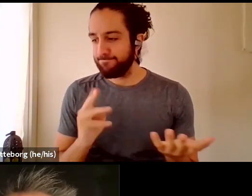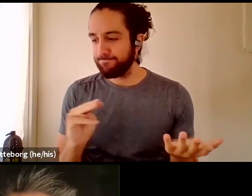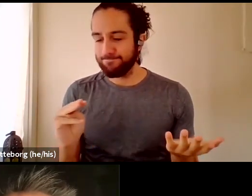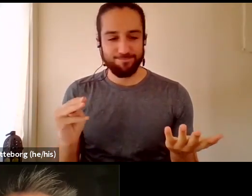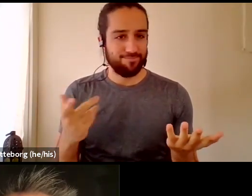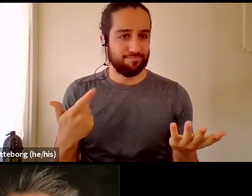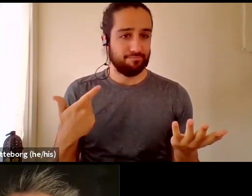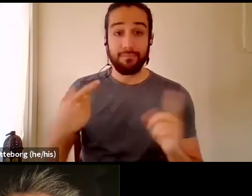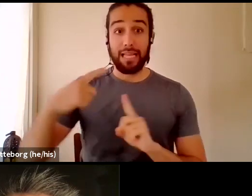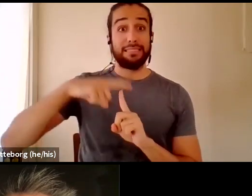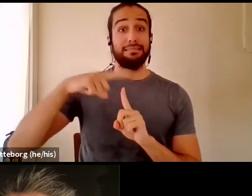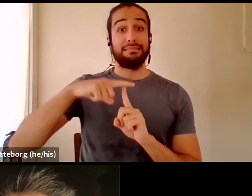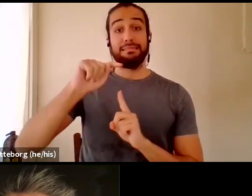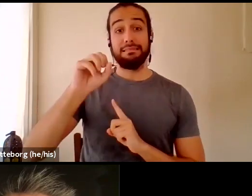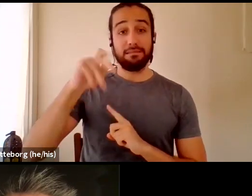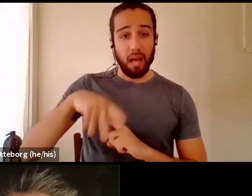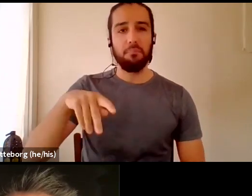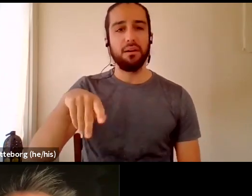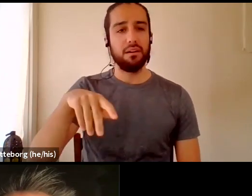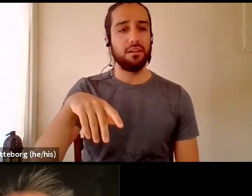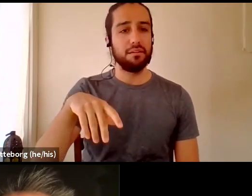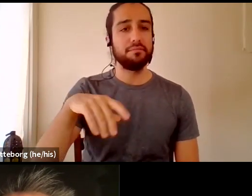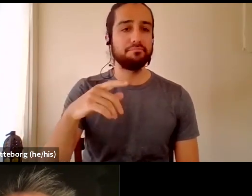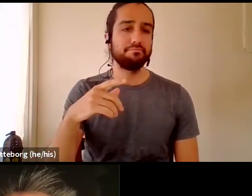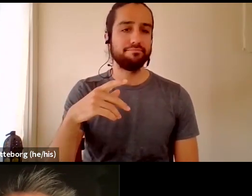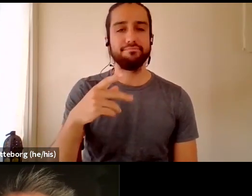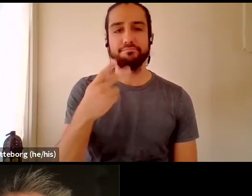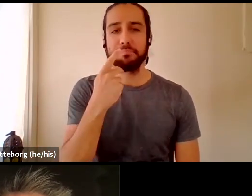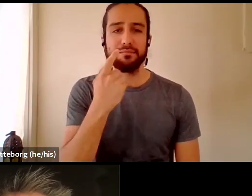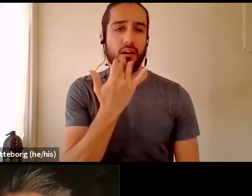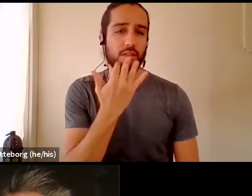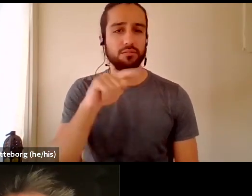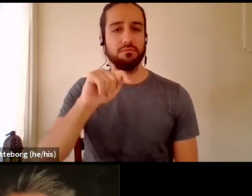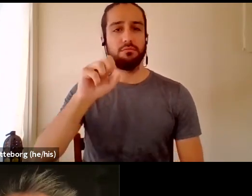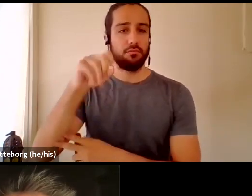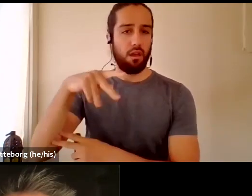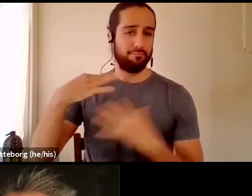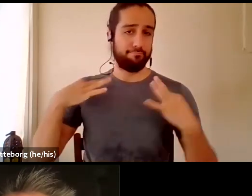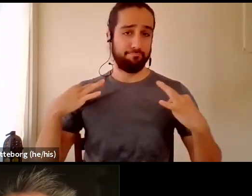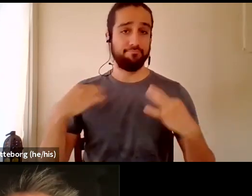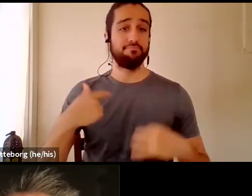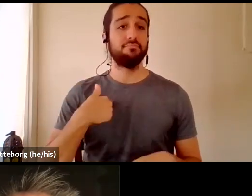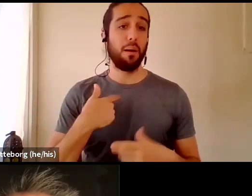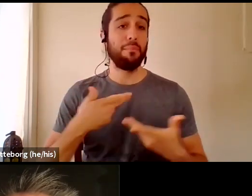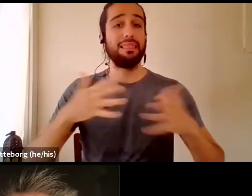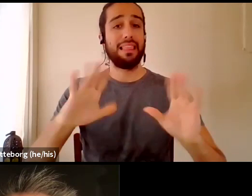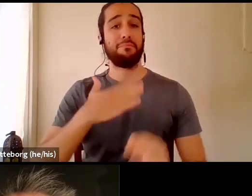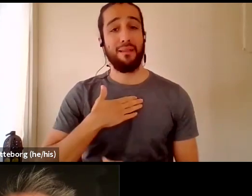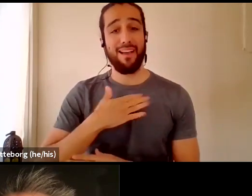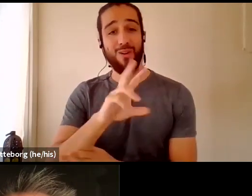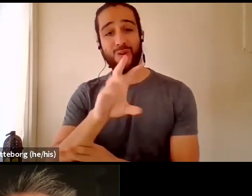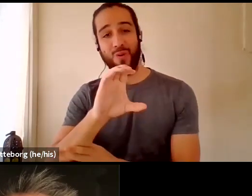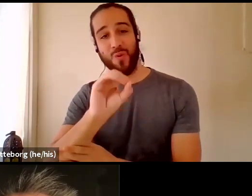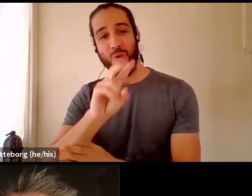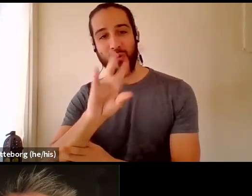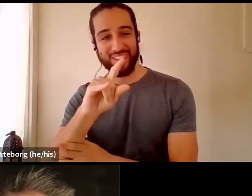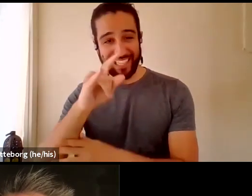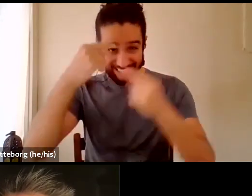a top, a mauve-colored top, and I am letting my COVID roots show. So I